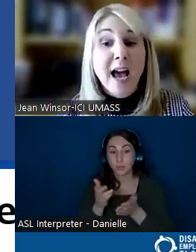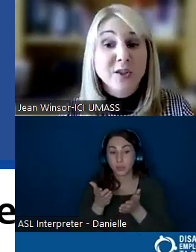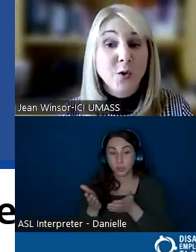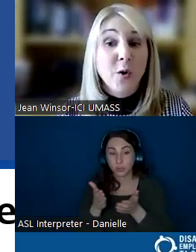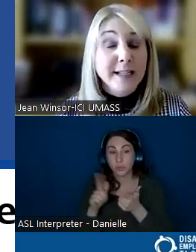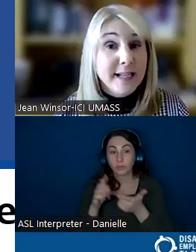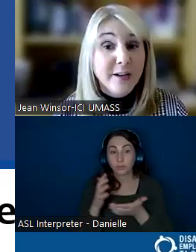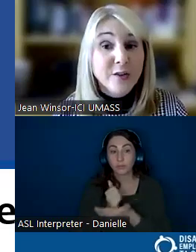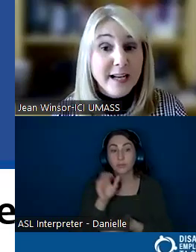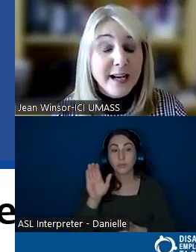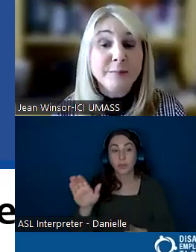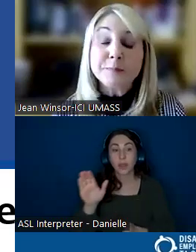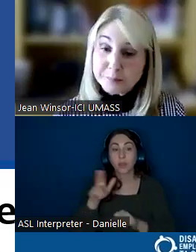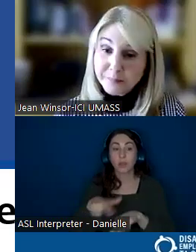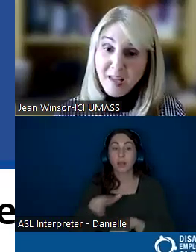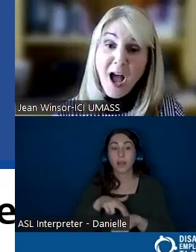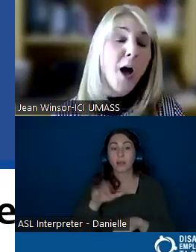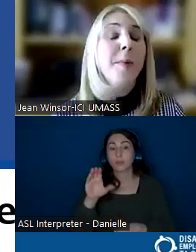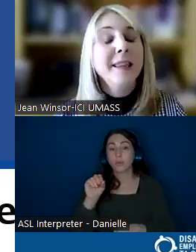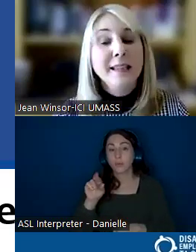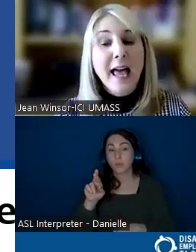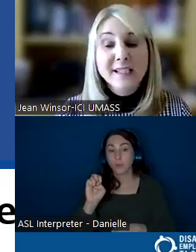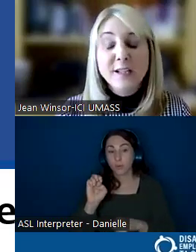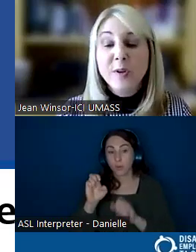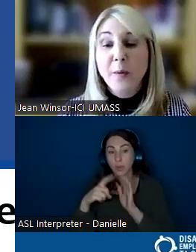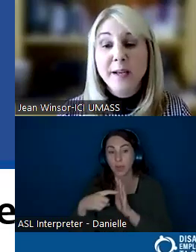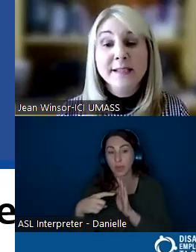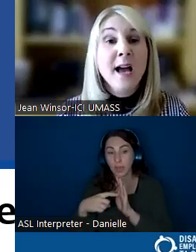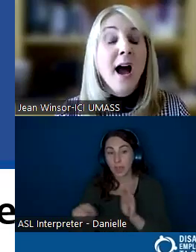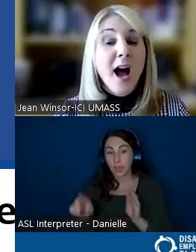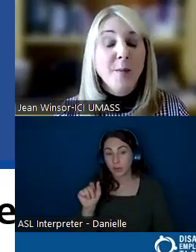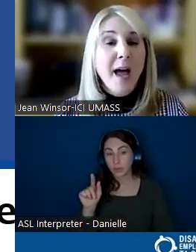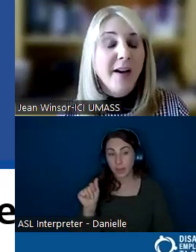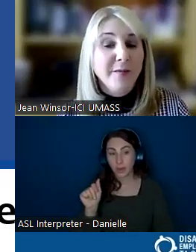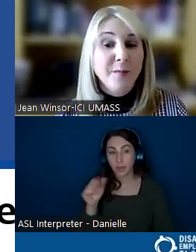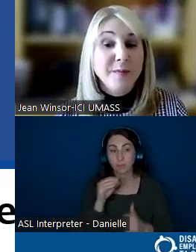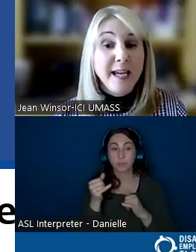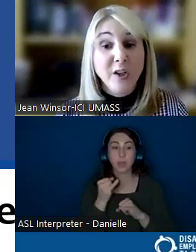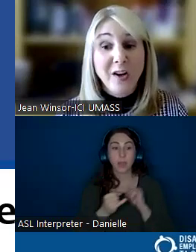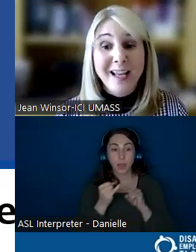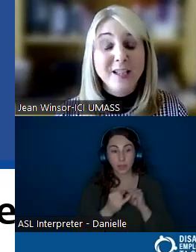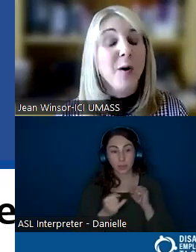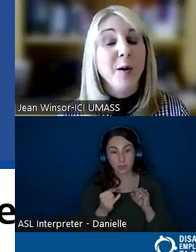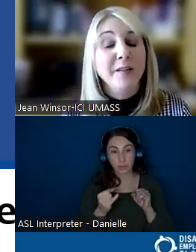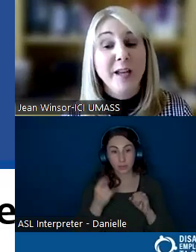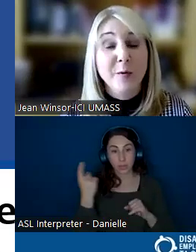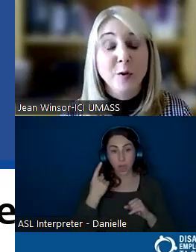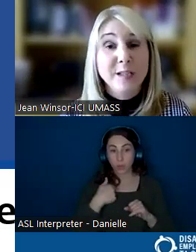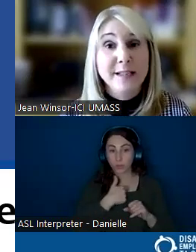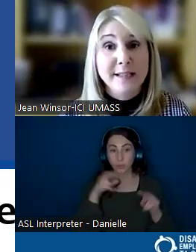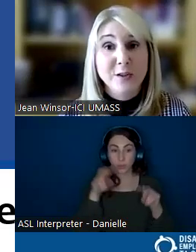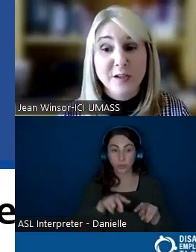their national core indicators data. And then lastly, we always have taken a look at the Department of